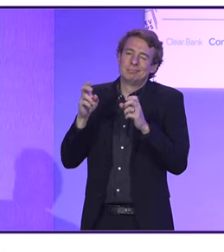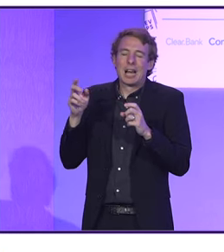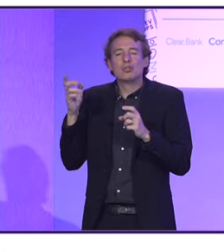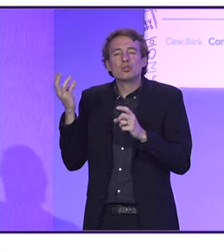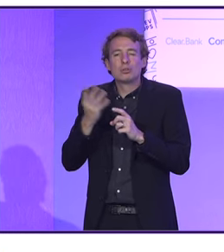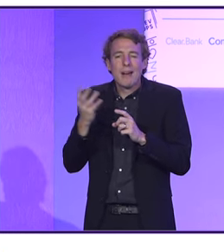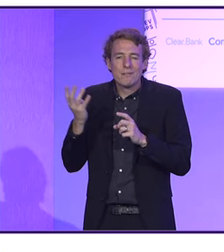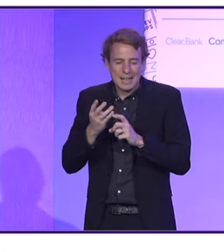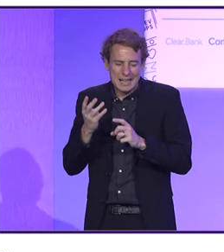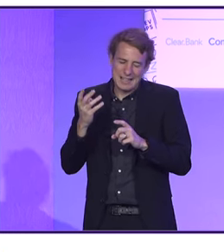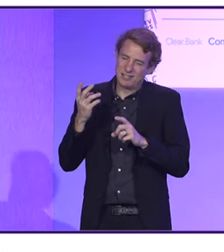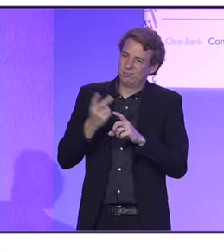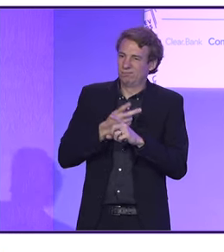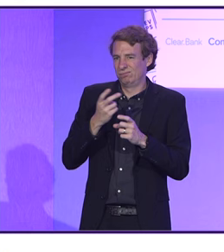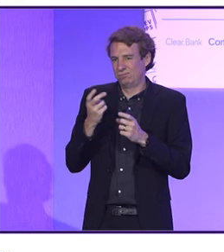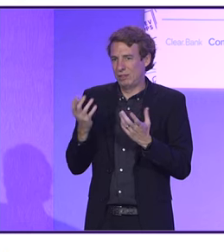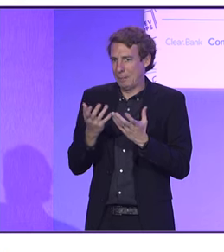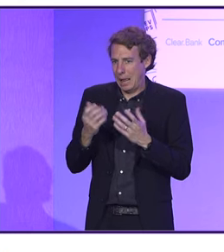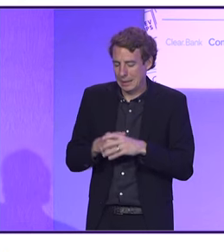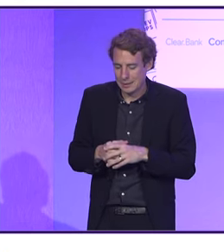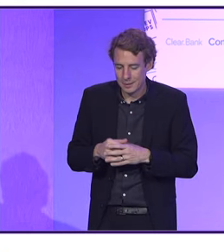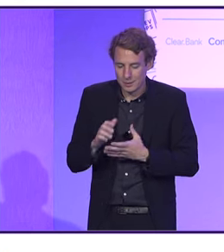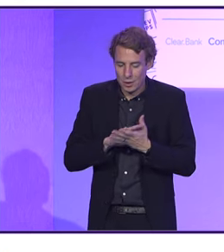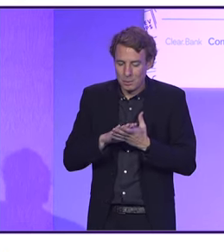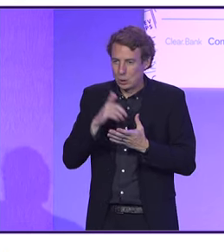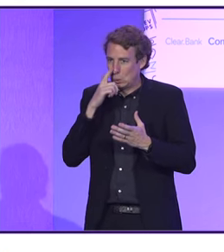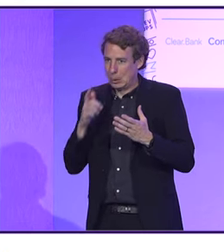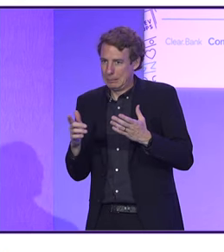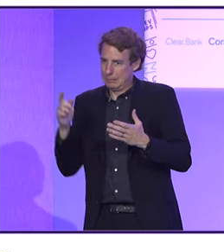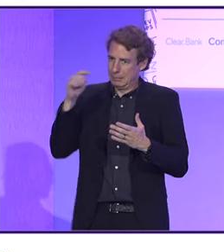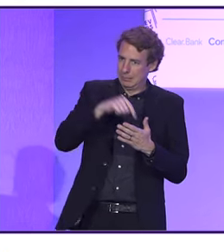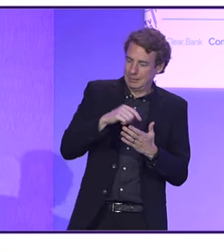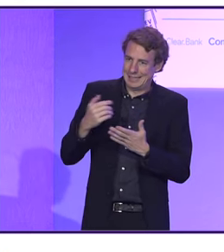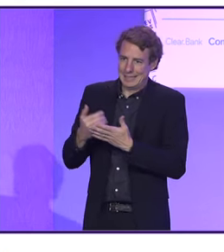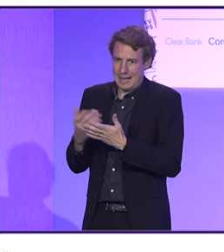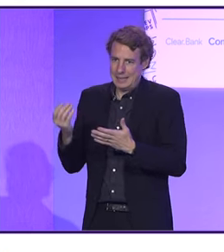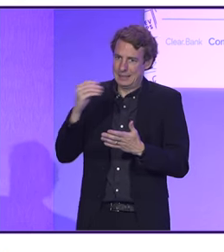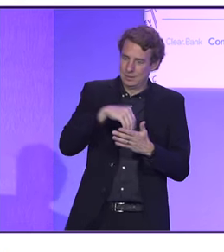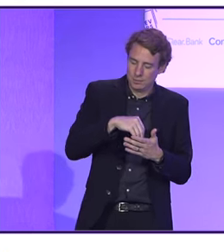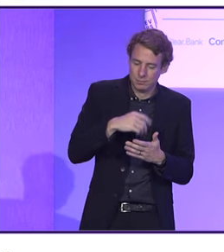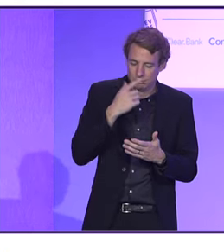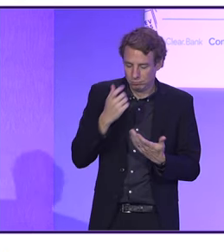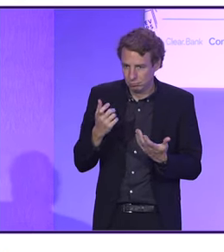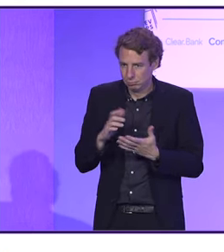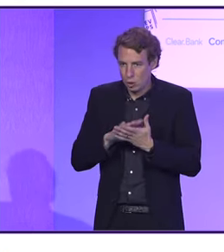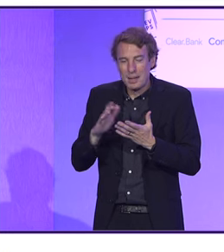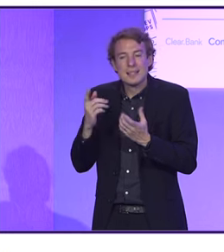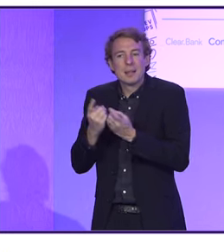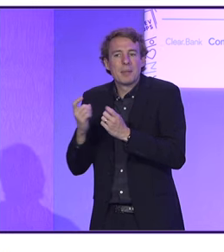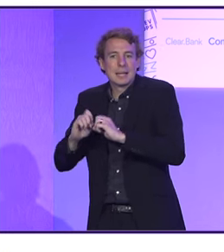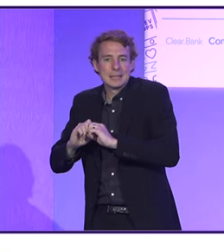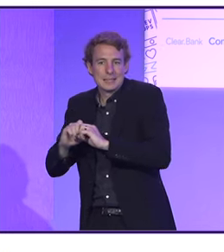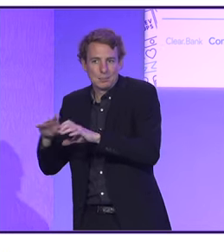hitting the production website would be sort of stored up and then replayed against staging. And what that meant is, as we're doing a deployment of something in the